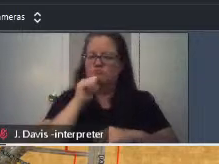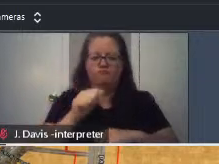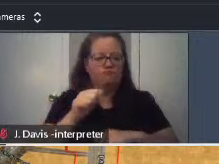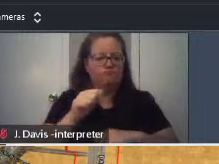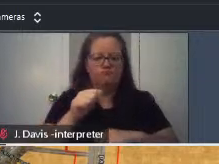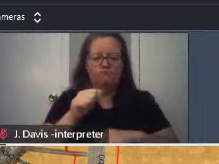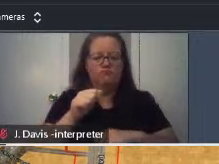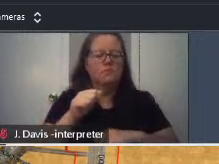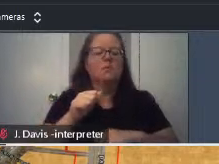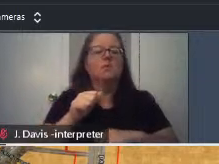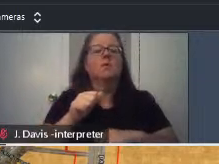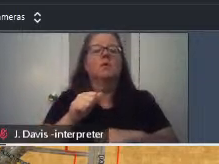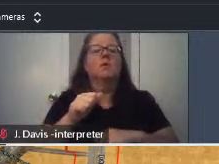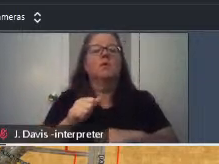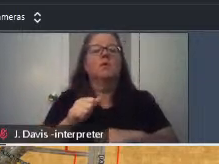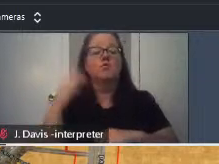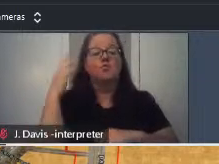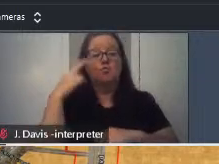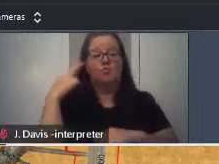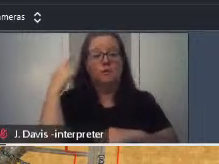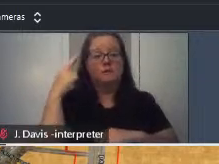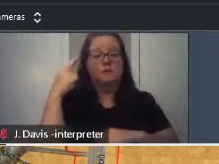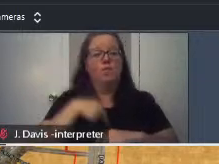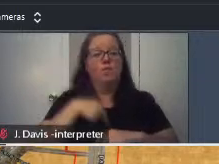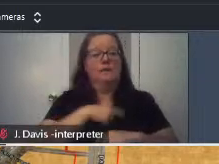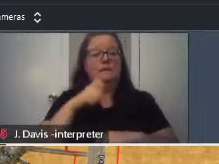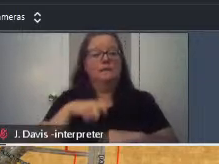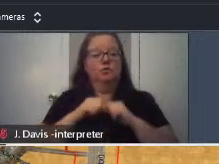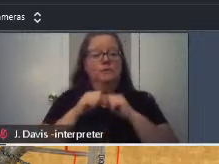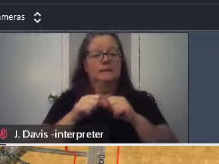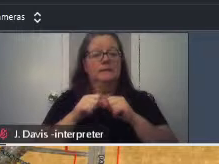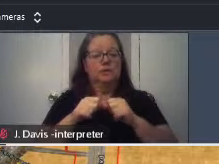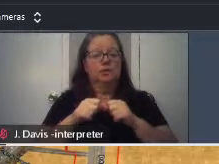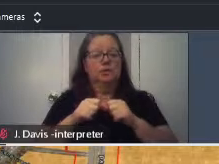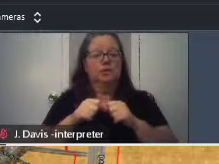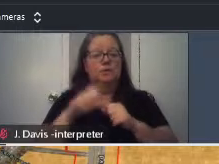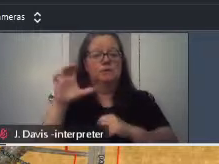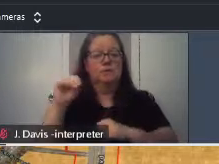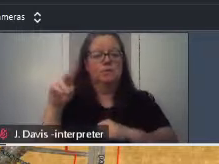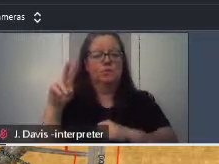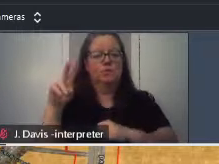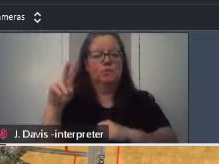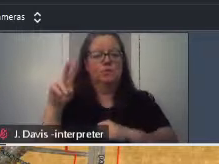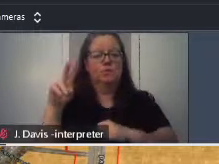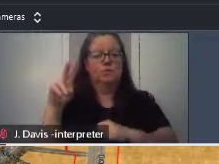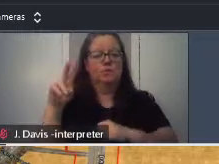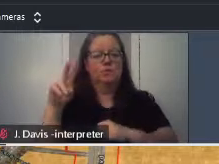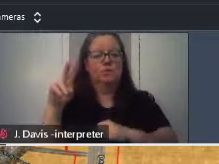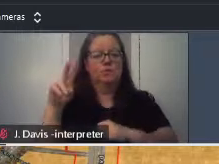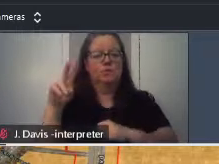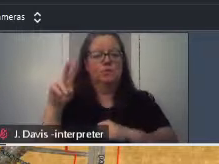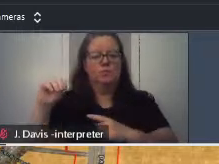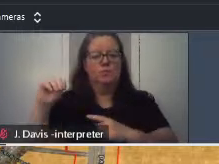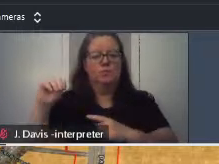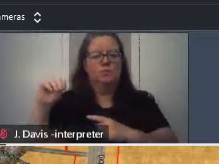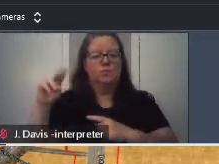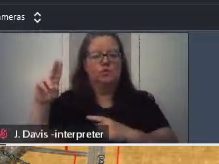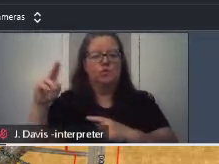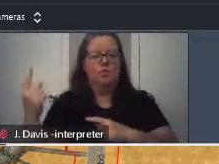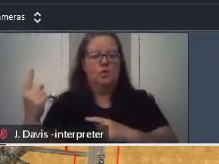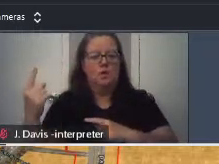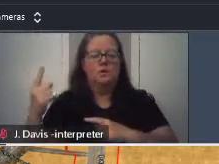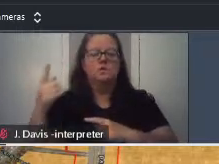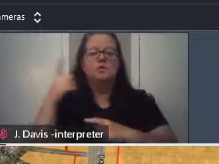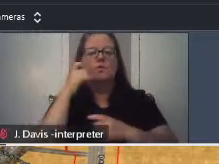there is reason to continue the movement from CMU 3 to CMU 1 so that we have more consistency between